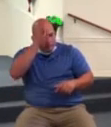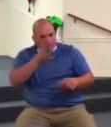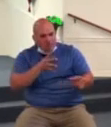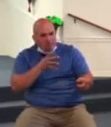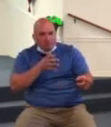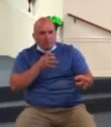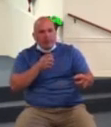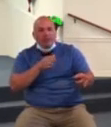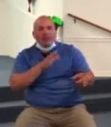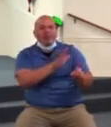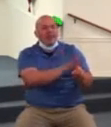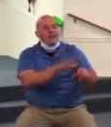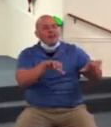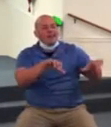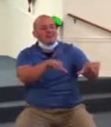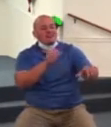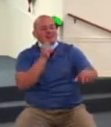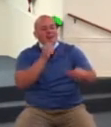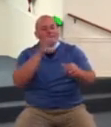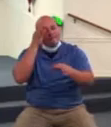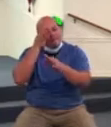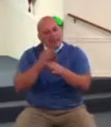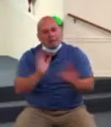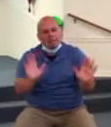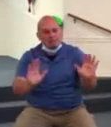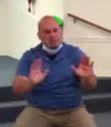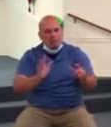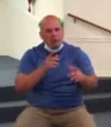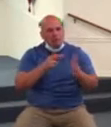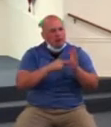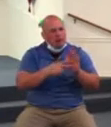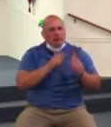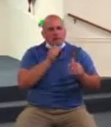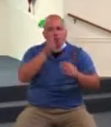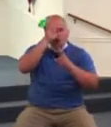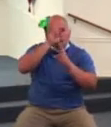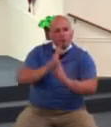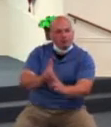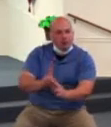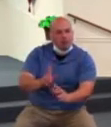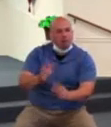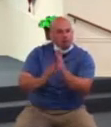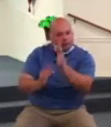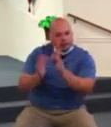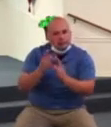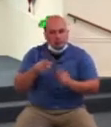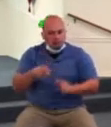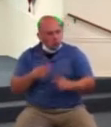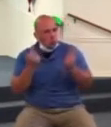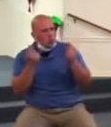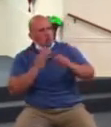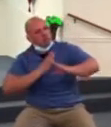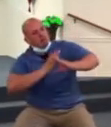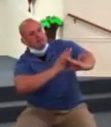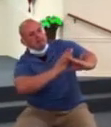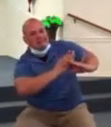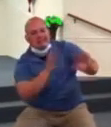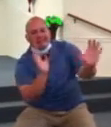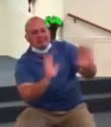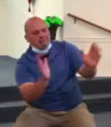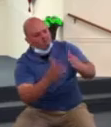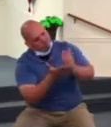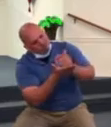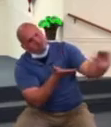as a distraction or maybe even a dishonor to Jesus. And so they try to stop the parents, they rebuke them. But in the